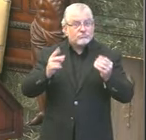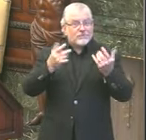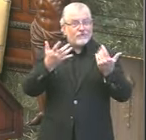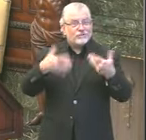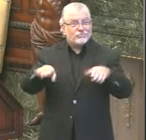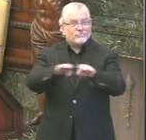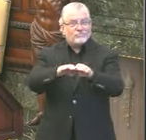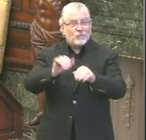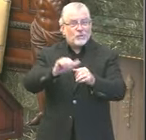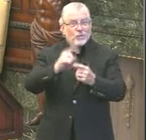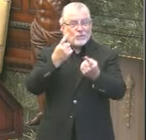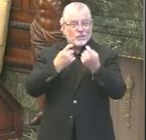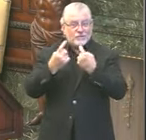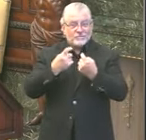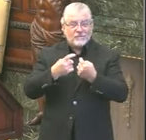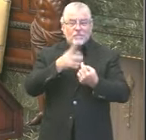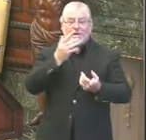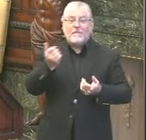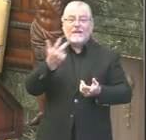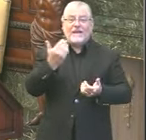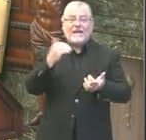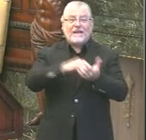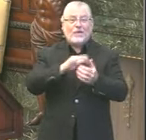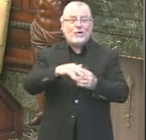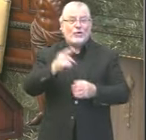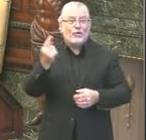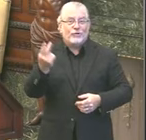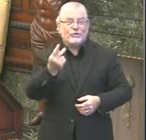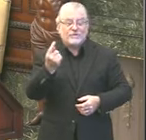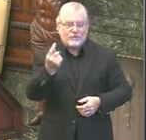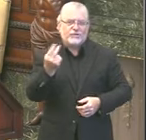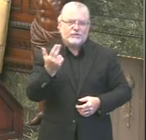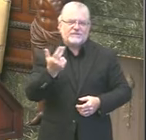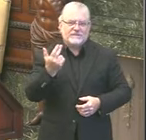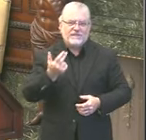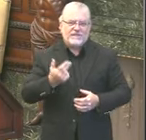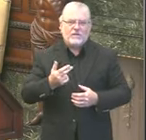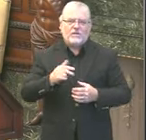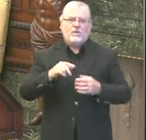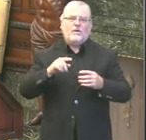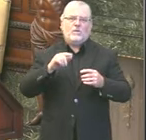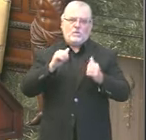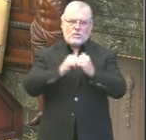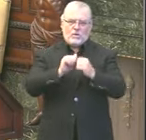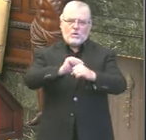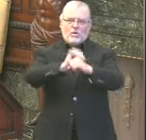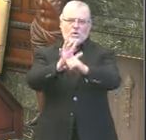briefing, and we will be back again on Thursday with a COVID update. Thank you all.